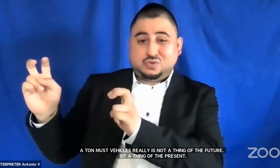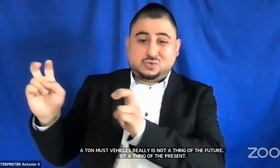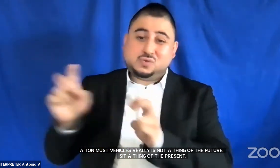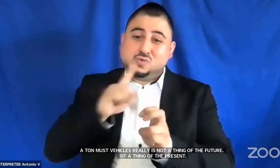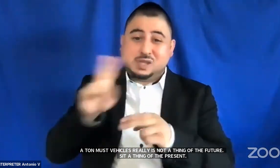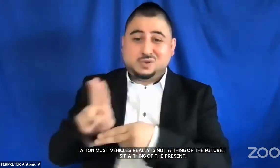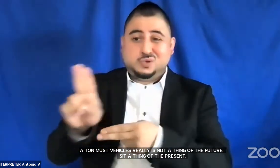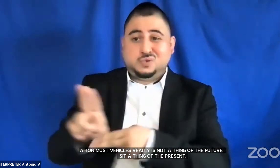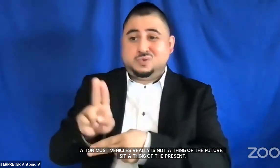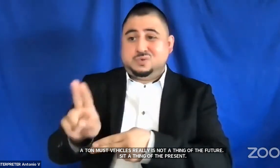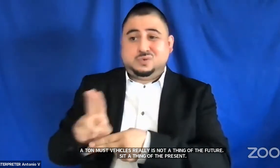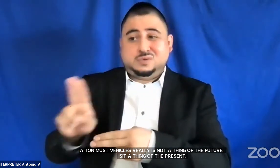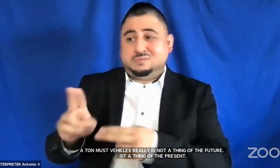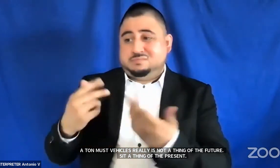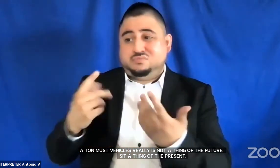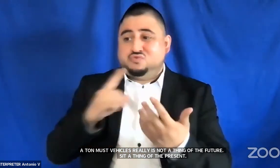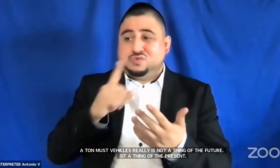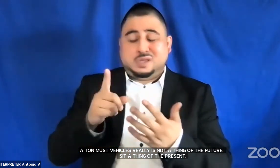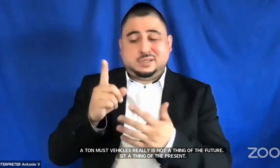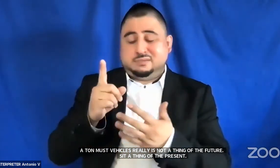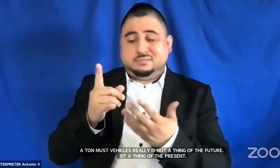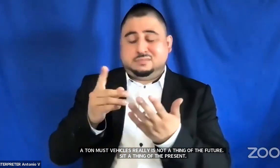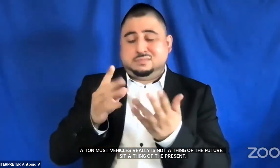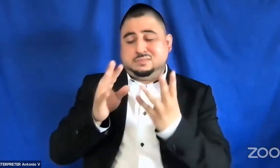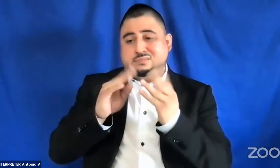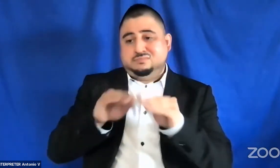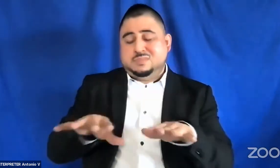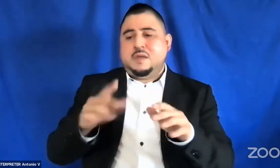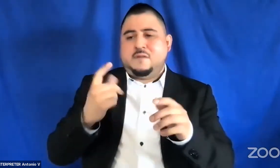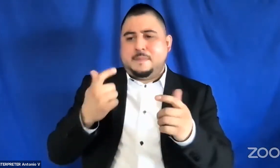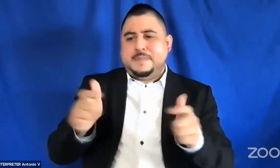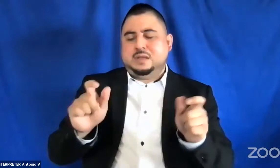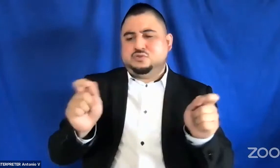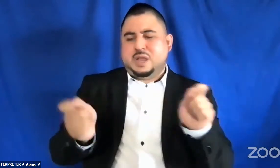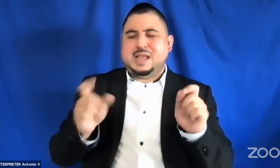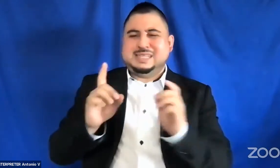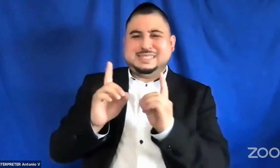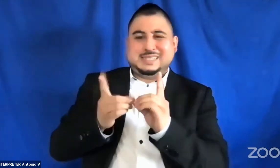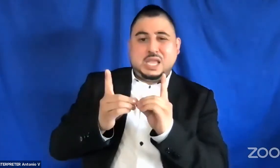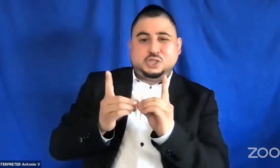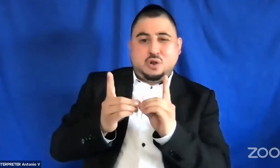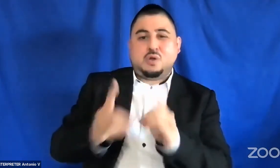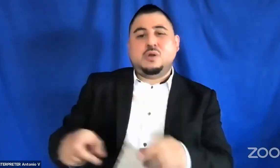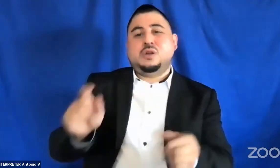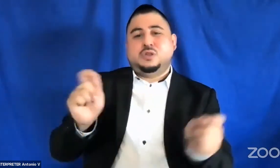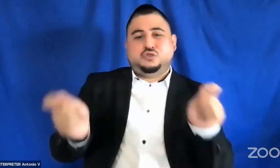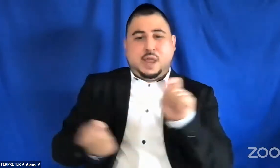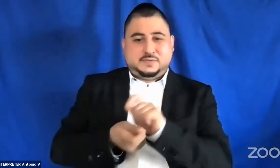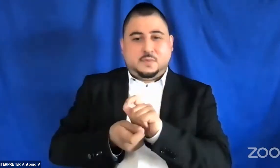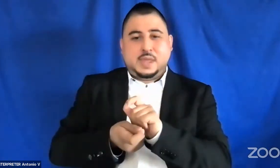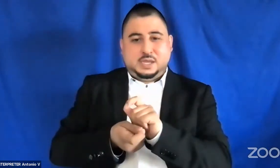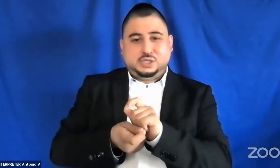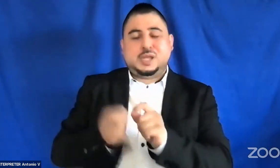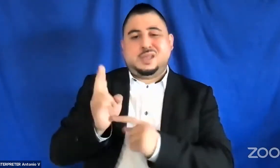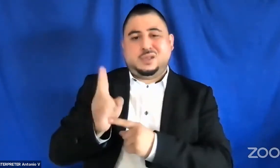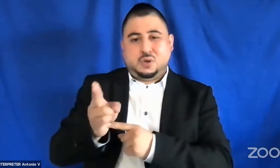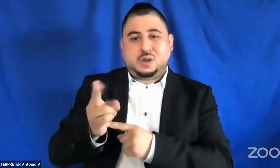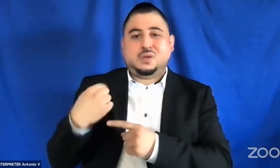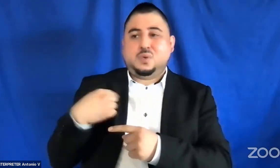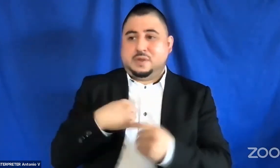for a much bigger transformation. It's a digital transformation. Historically, we've